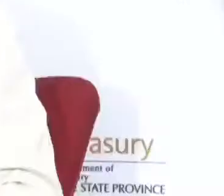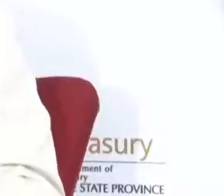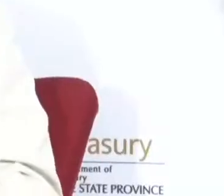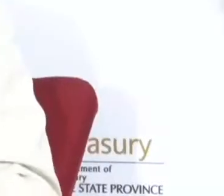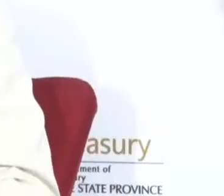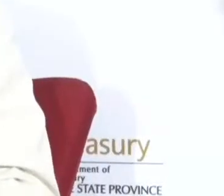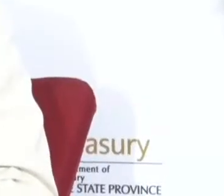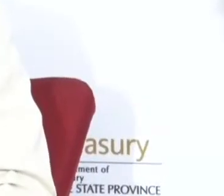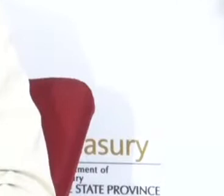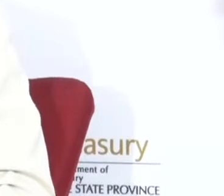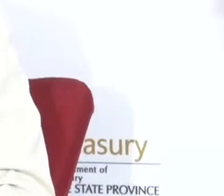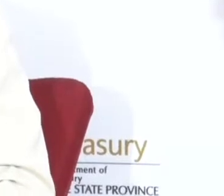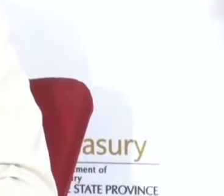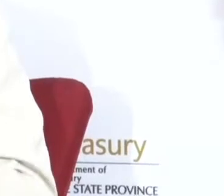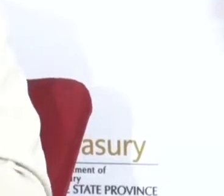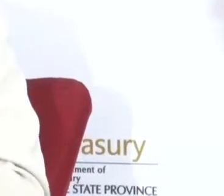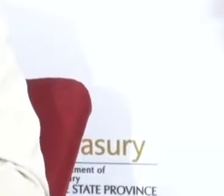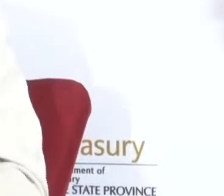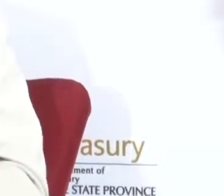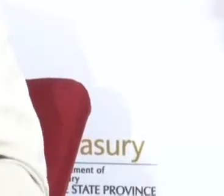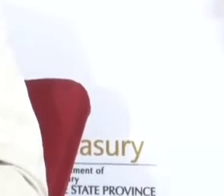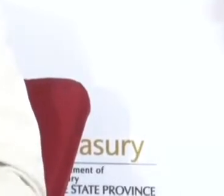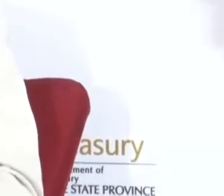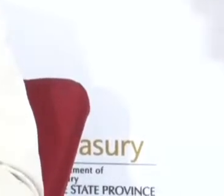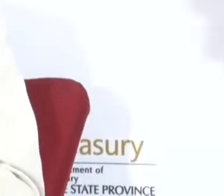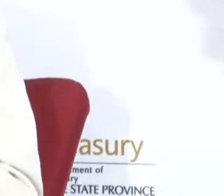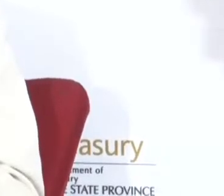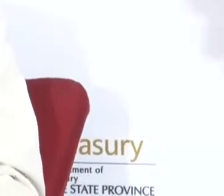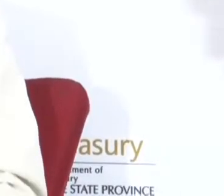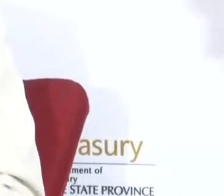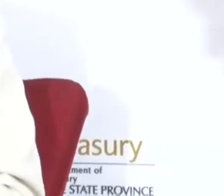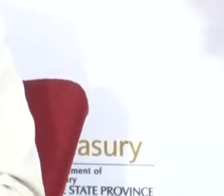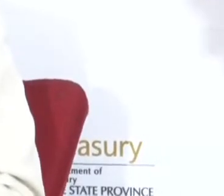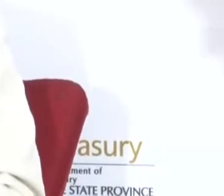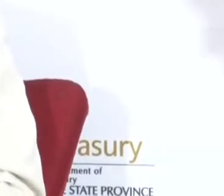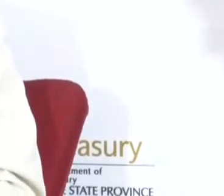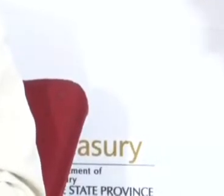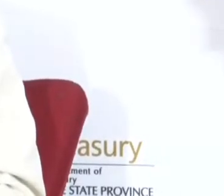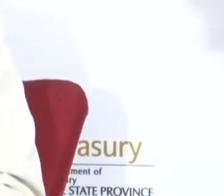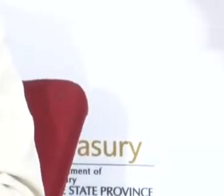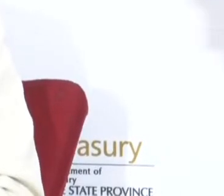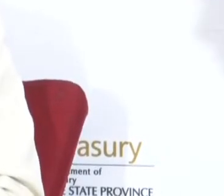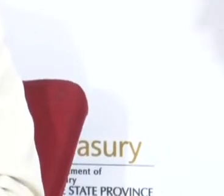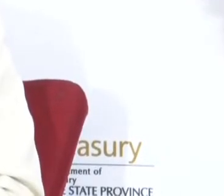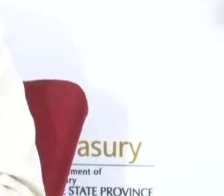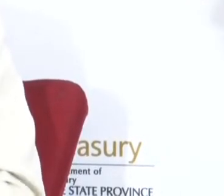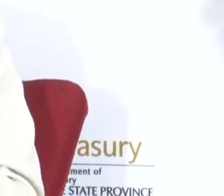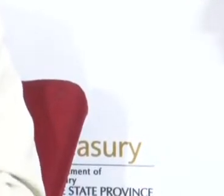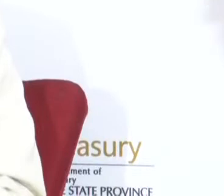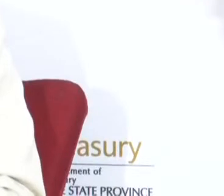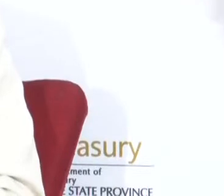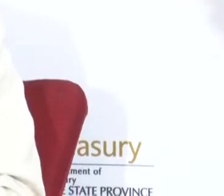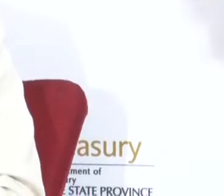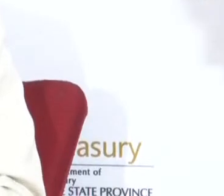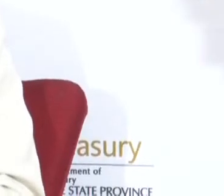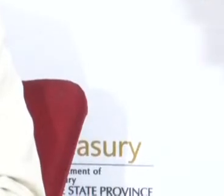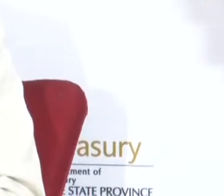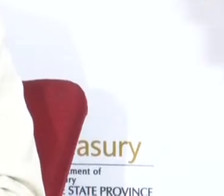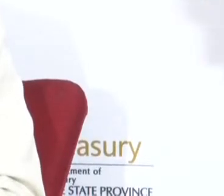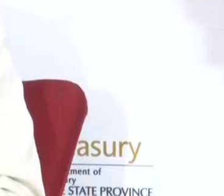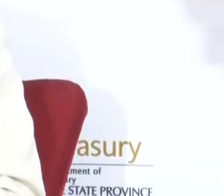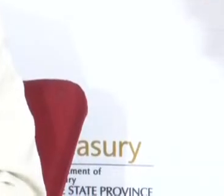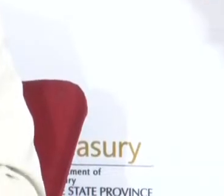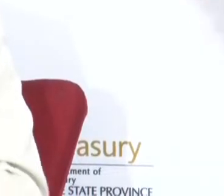in the office have got that discipline to just have some hope and trust in local businesses to provide these services, these